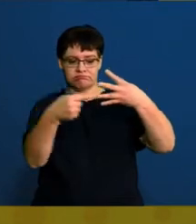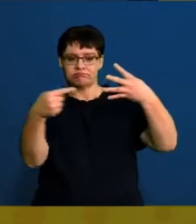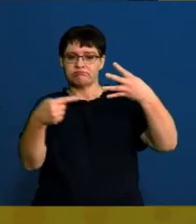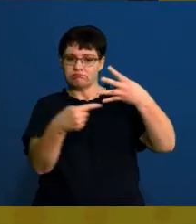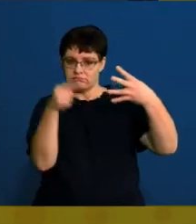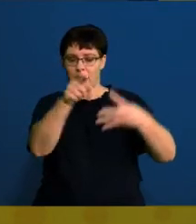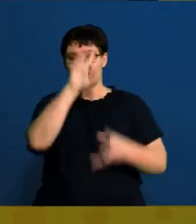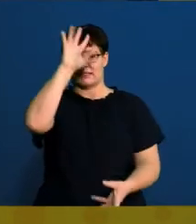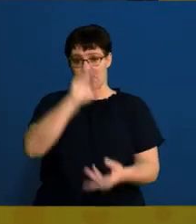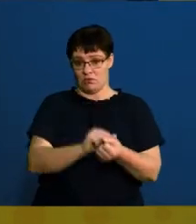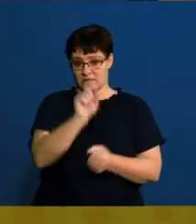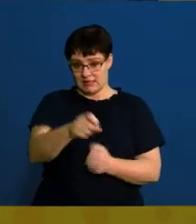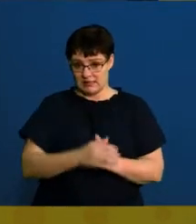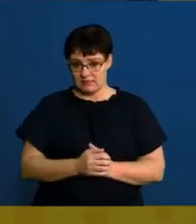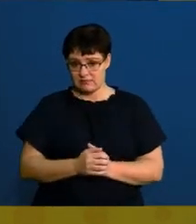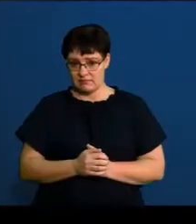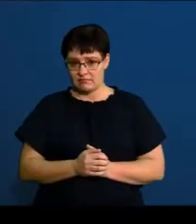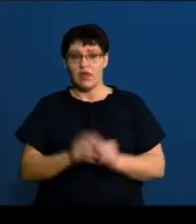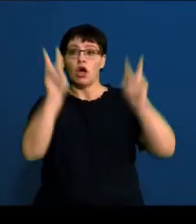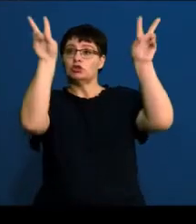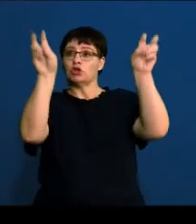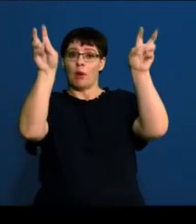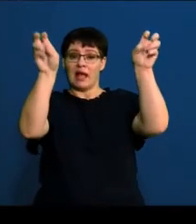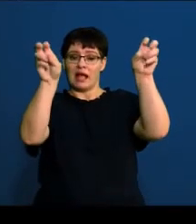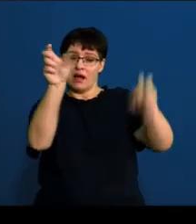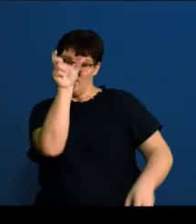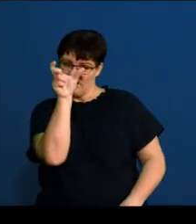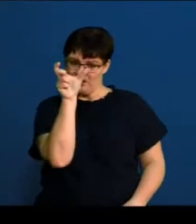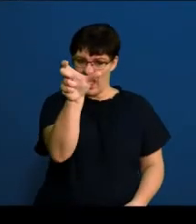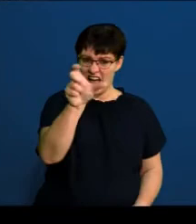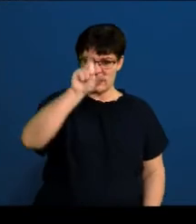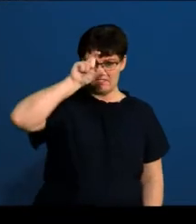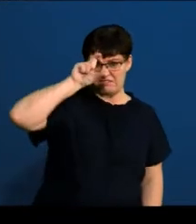certain aspect. Write the topic in large, bold